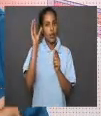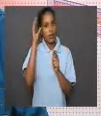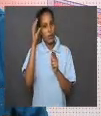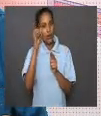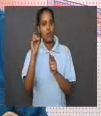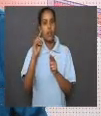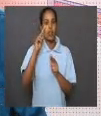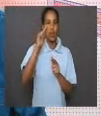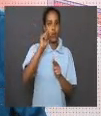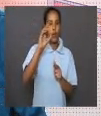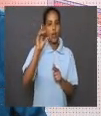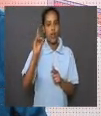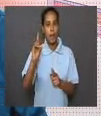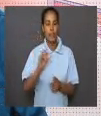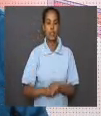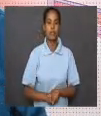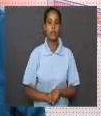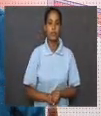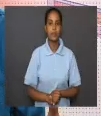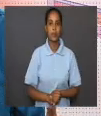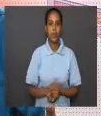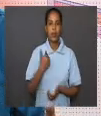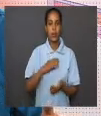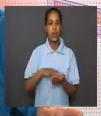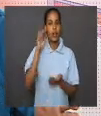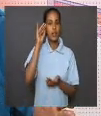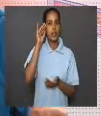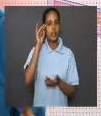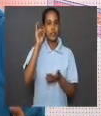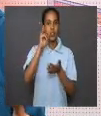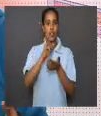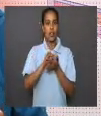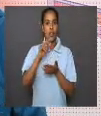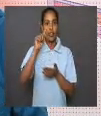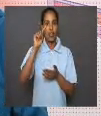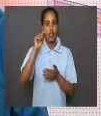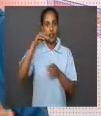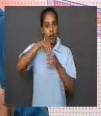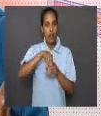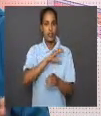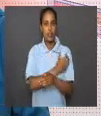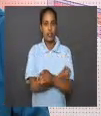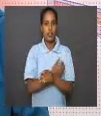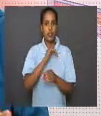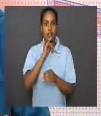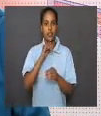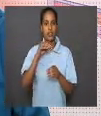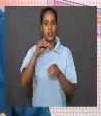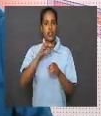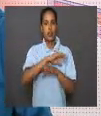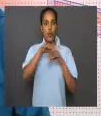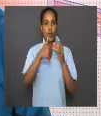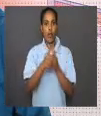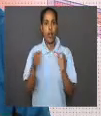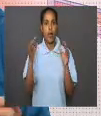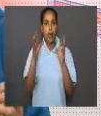of thermodynamics. We learned that internal energy is the total amount